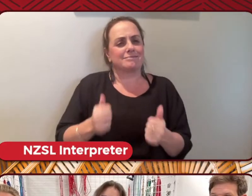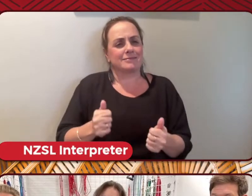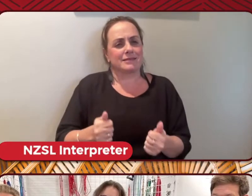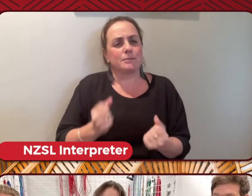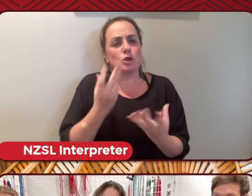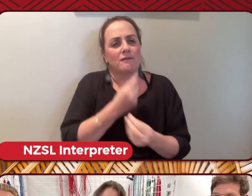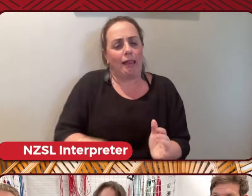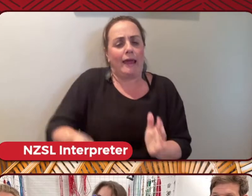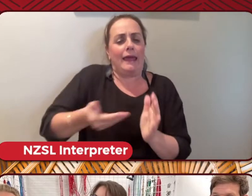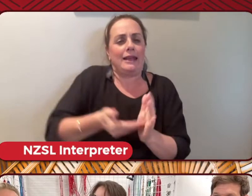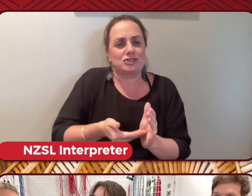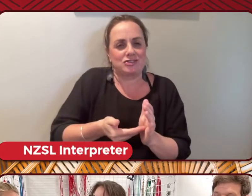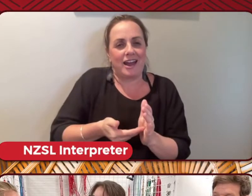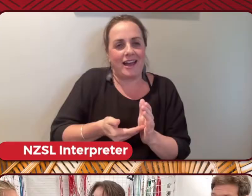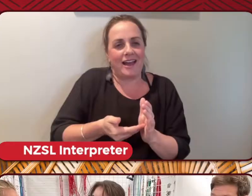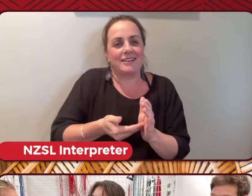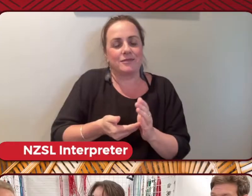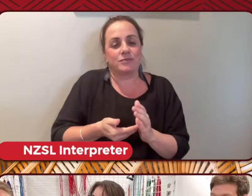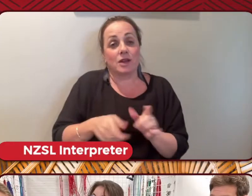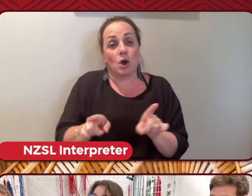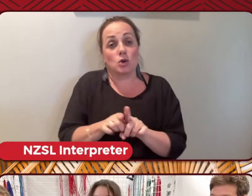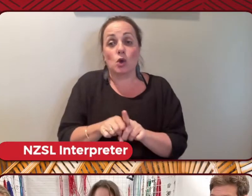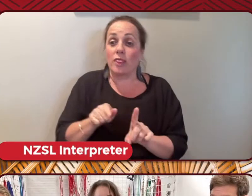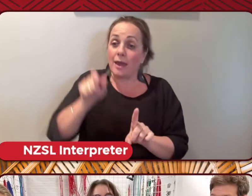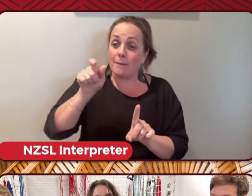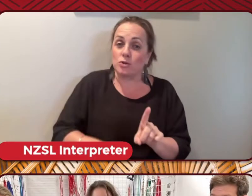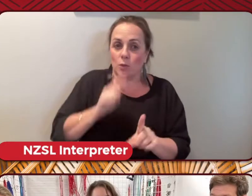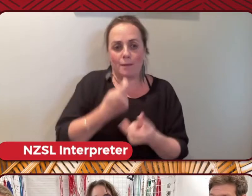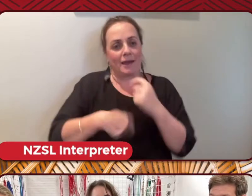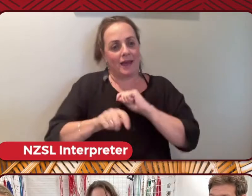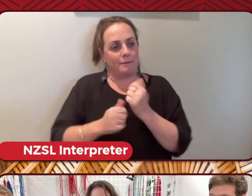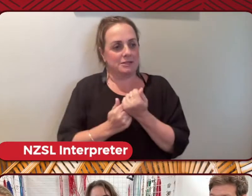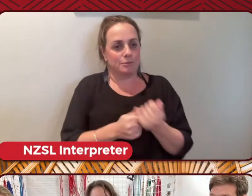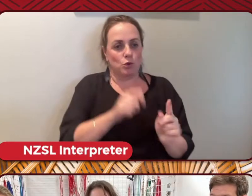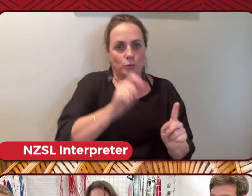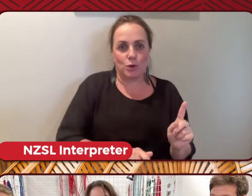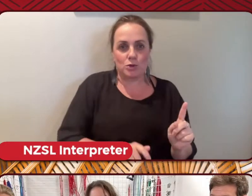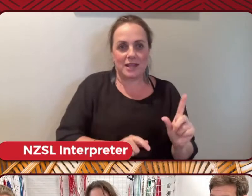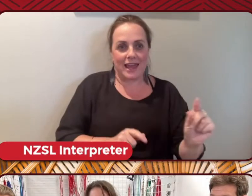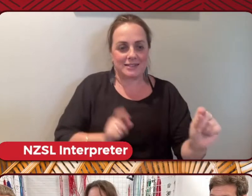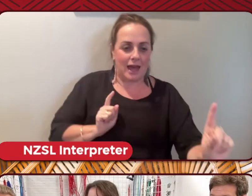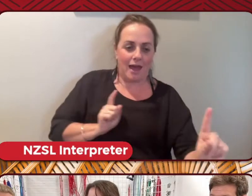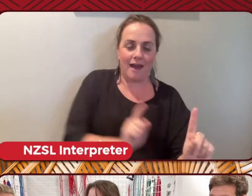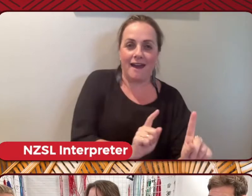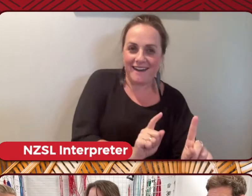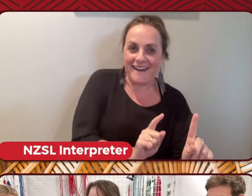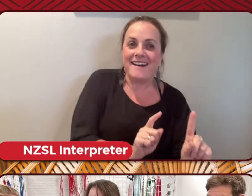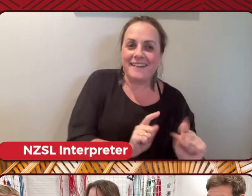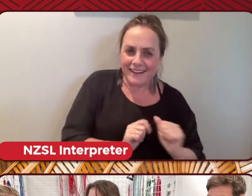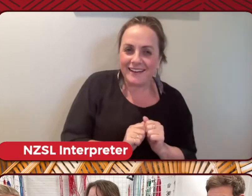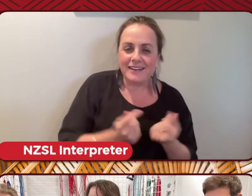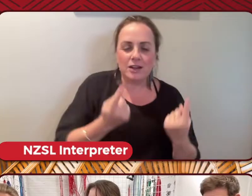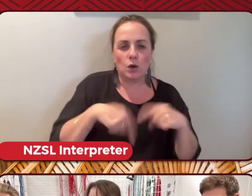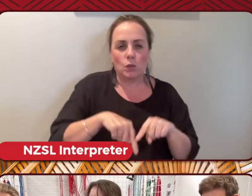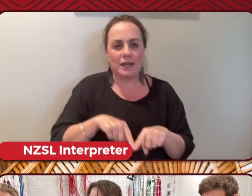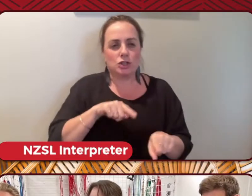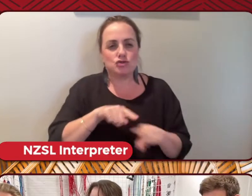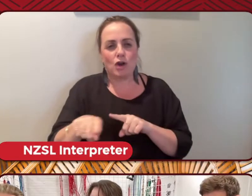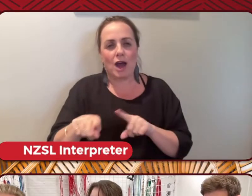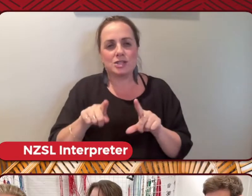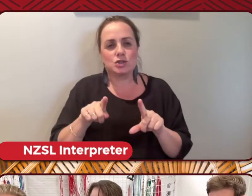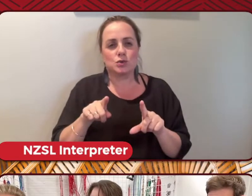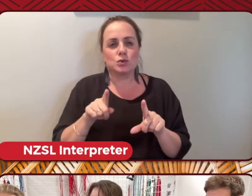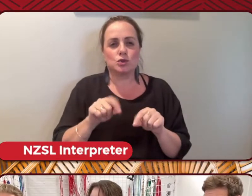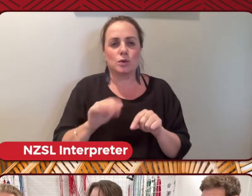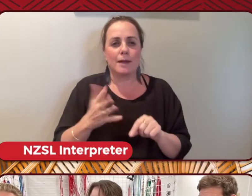as well. And then often they'll be the support person in, you know, a few months' time, because we're looking at trying to do maybe like